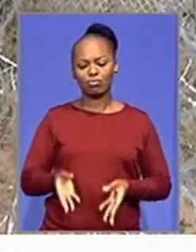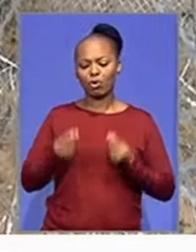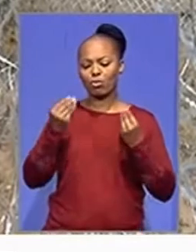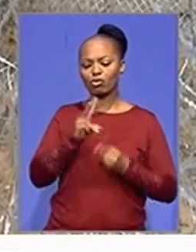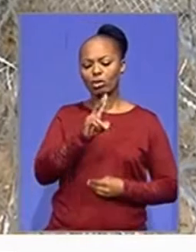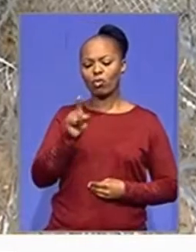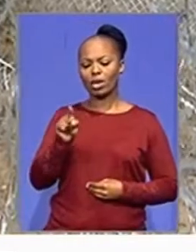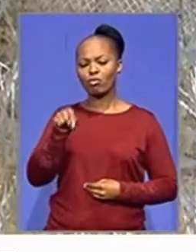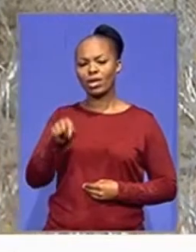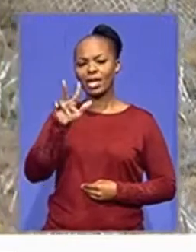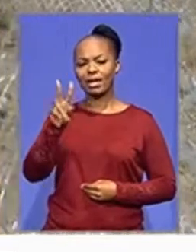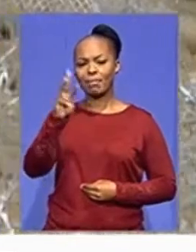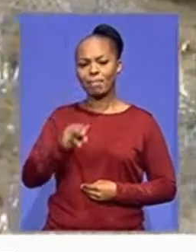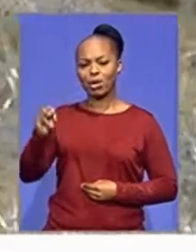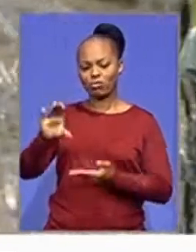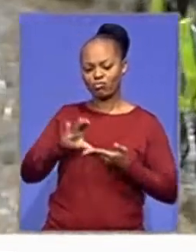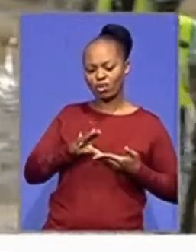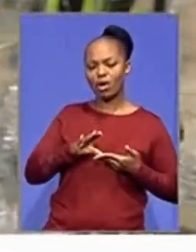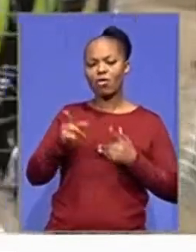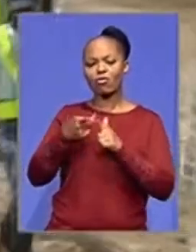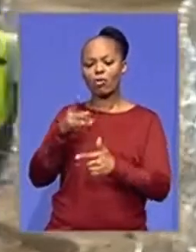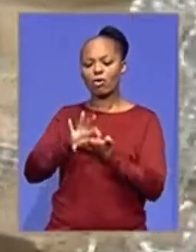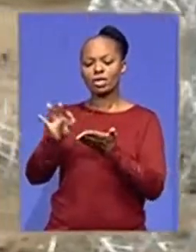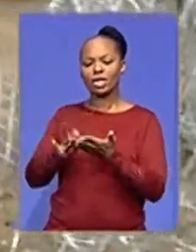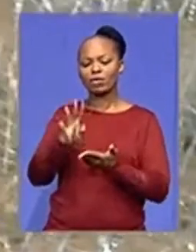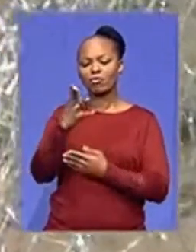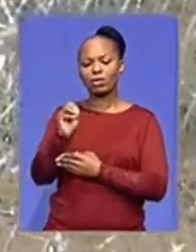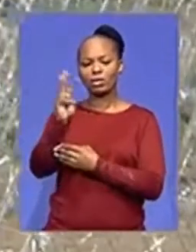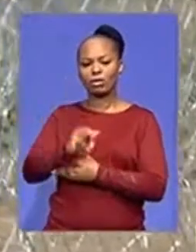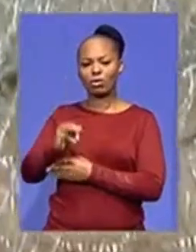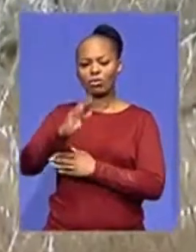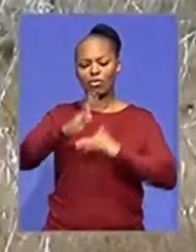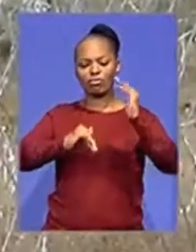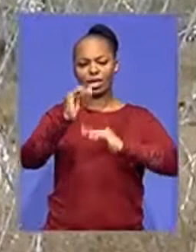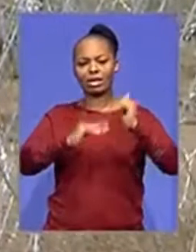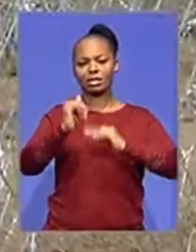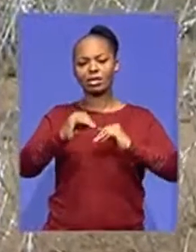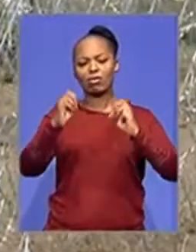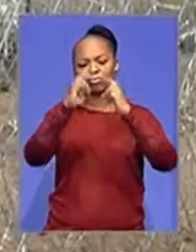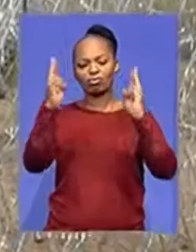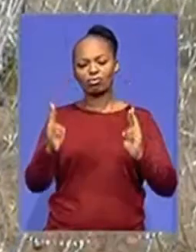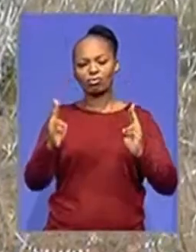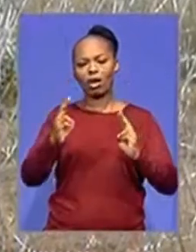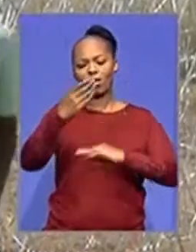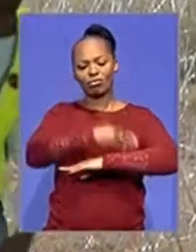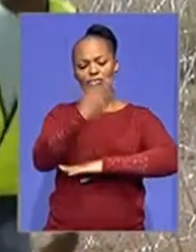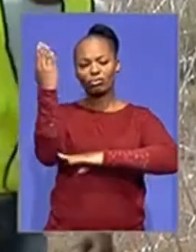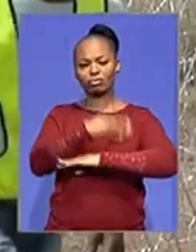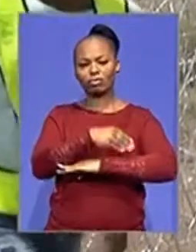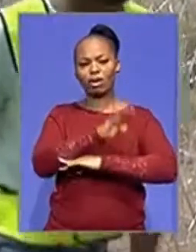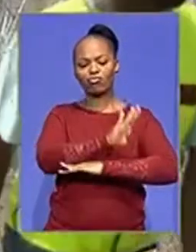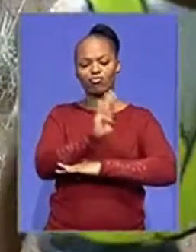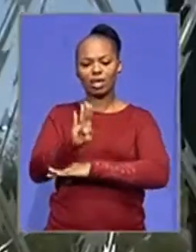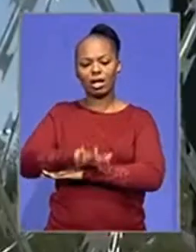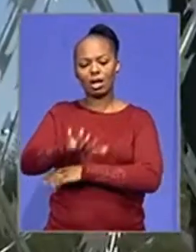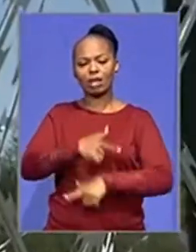million ya kontraka ya 40 million ho kampela le Diboho la Beitbridge Limpopo. Mahlakore a mabedi